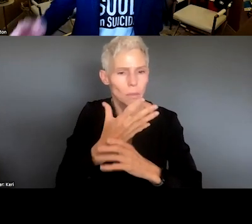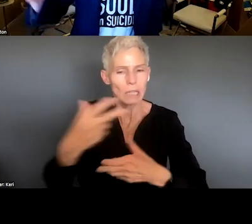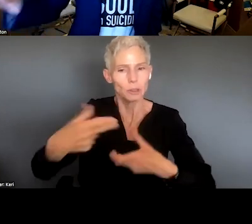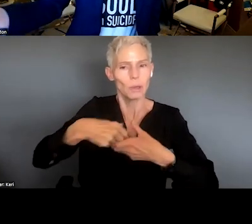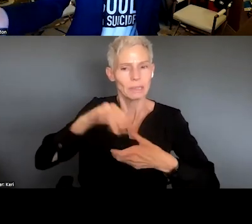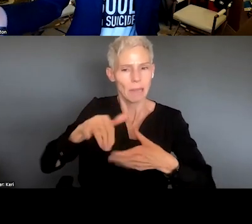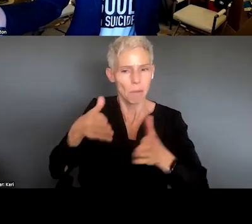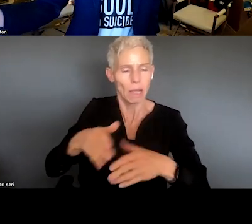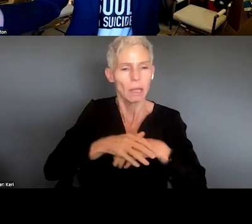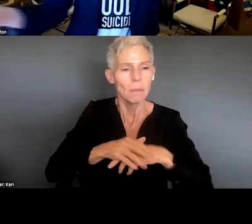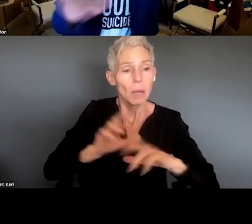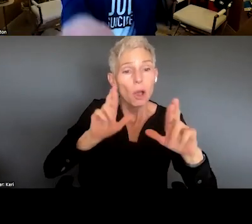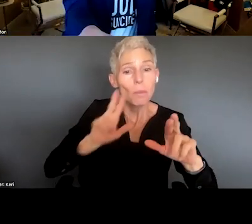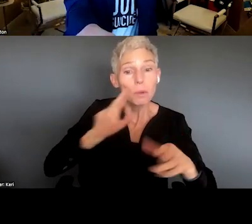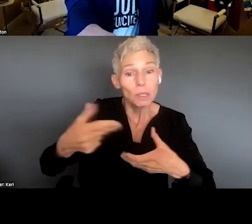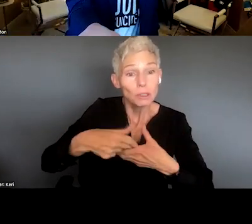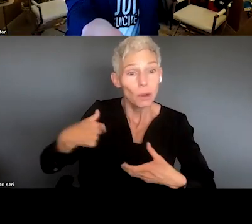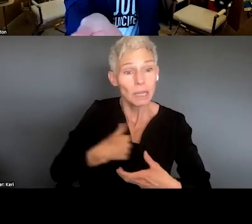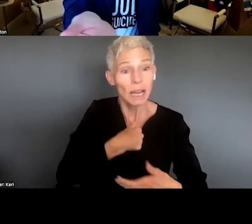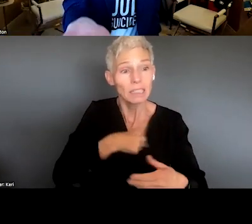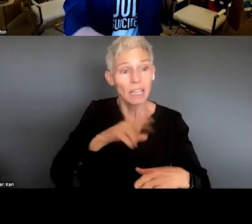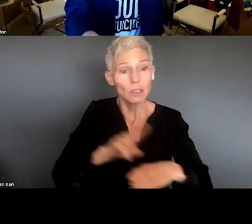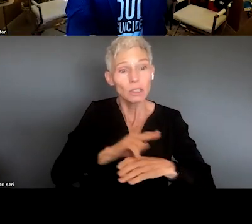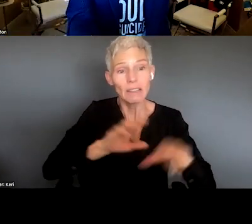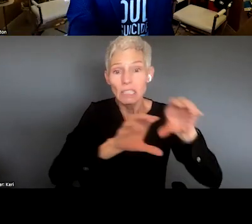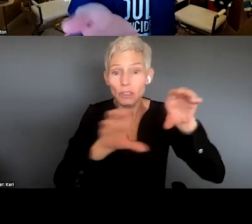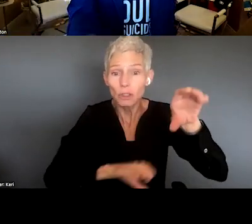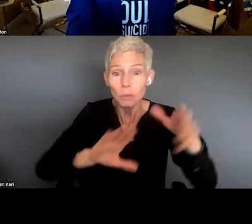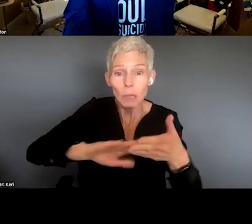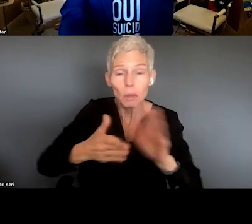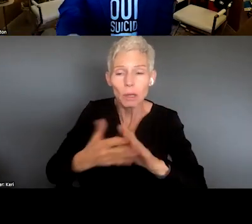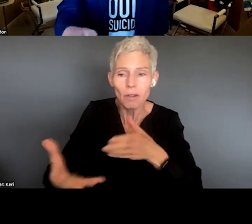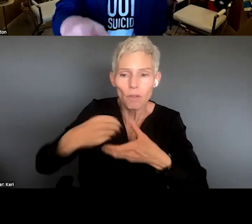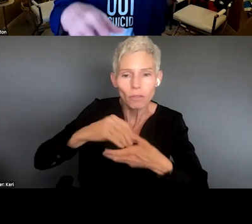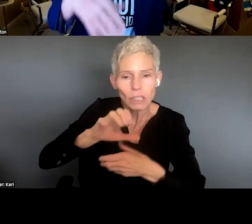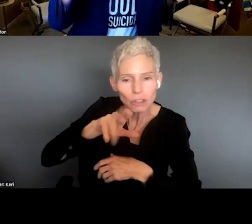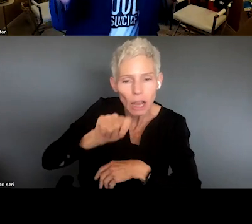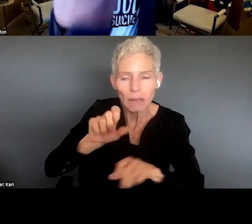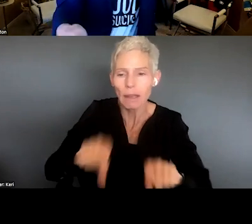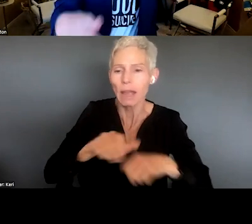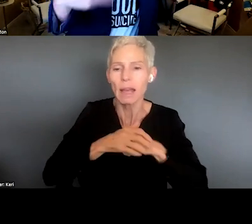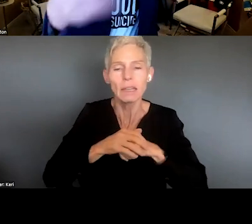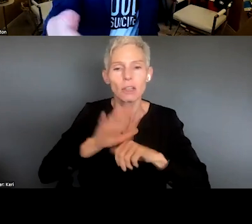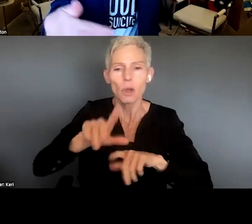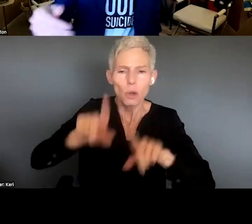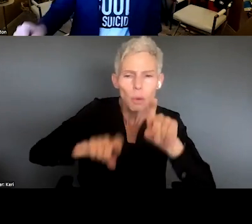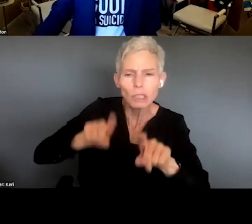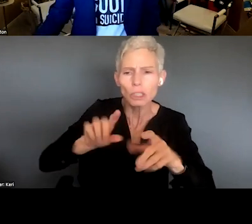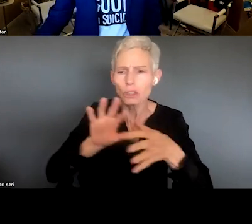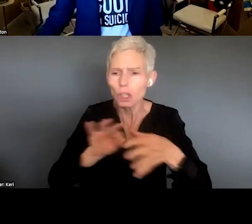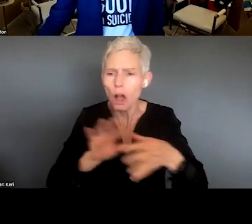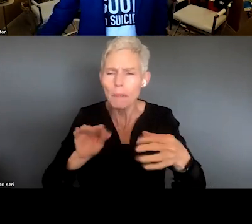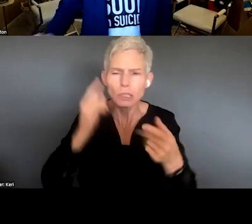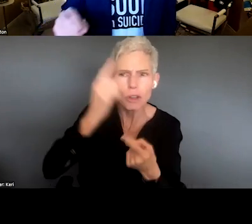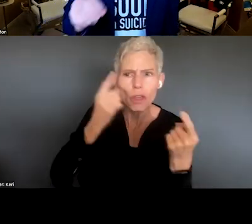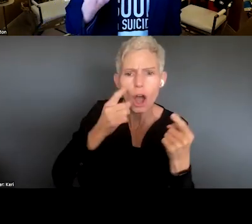course, what we hope you'll do is join us with this Zoom community where you can take part in the chat and put your questions or comments or thoughts